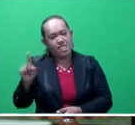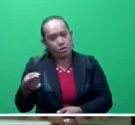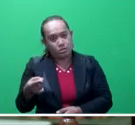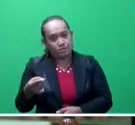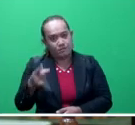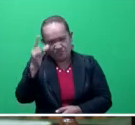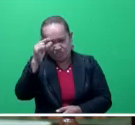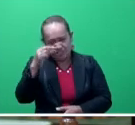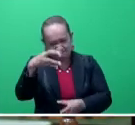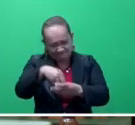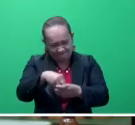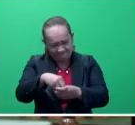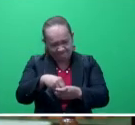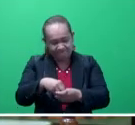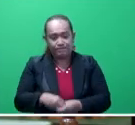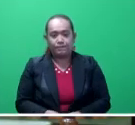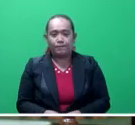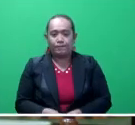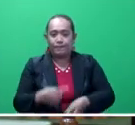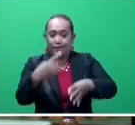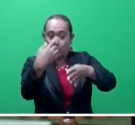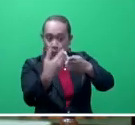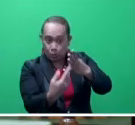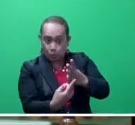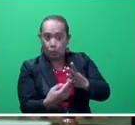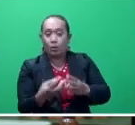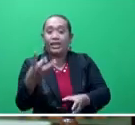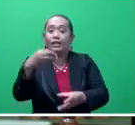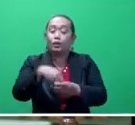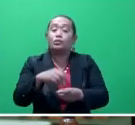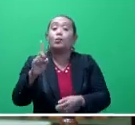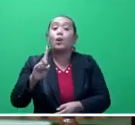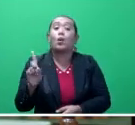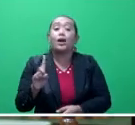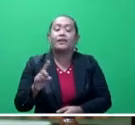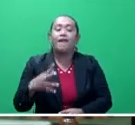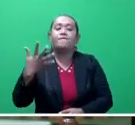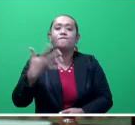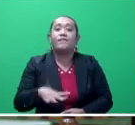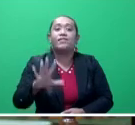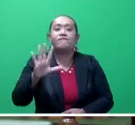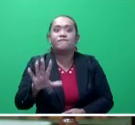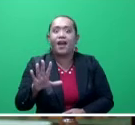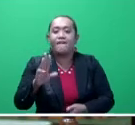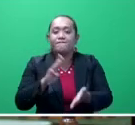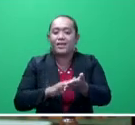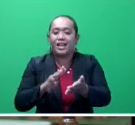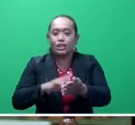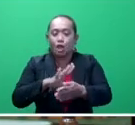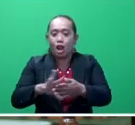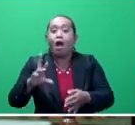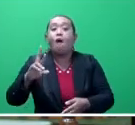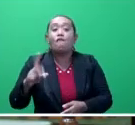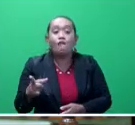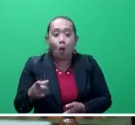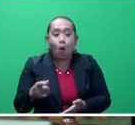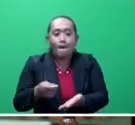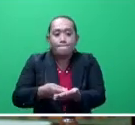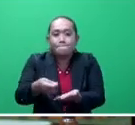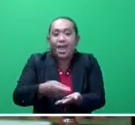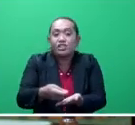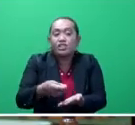Mr. Speaker, sir, this includes $55 million being allocated for the Social Pension Scheme, which will support